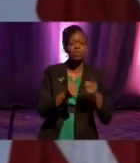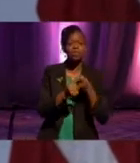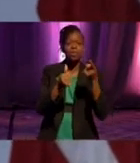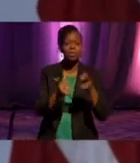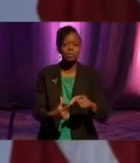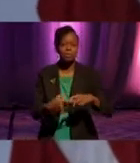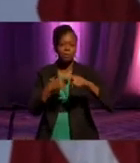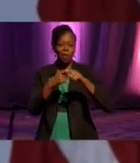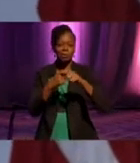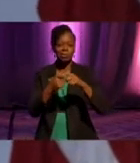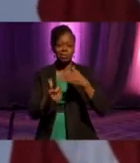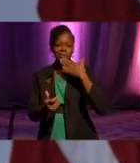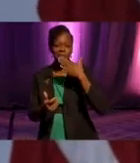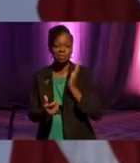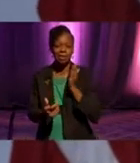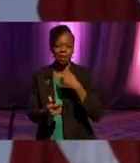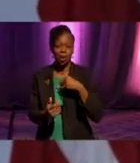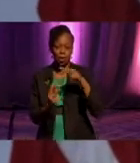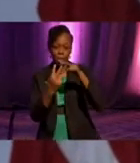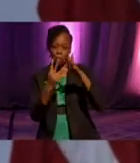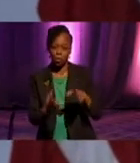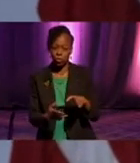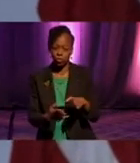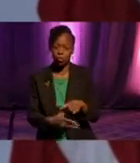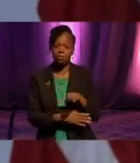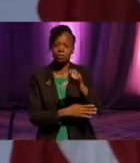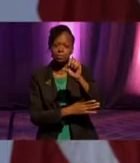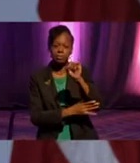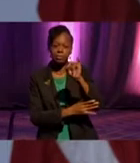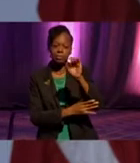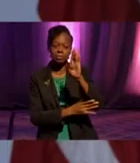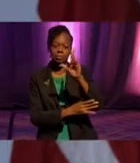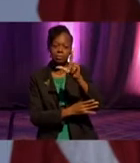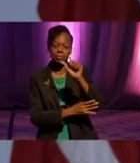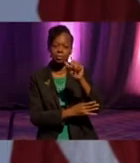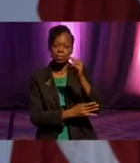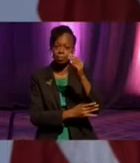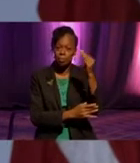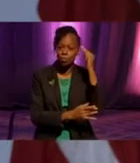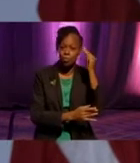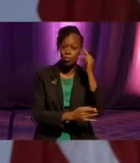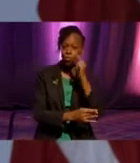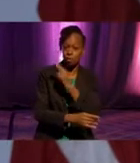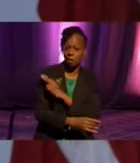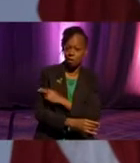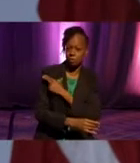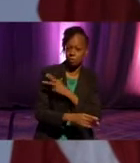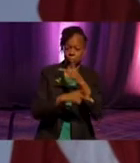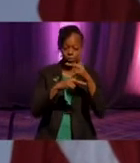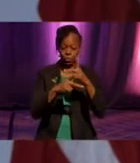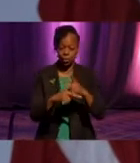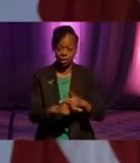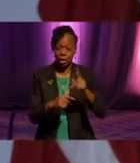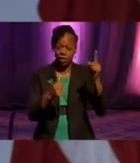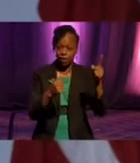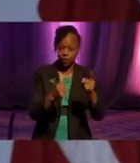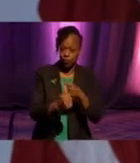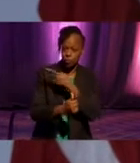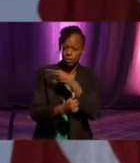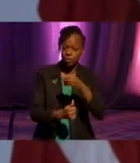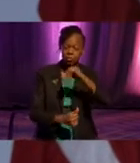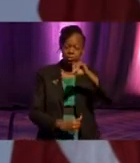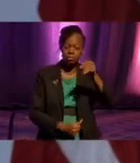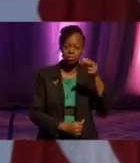who have made this year's summit possible: Sibley Memorial Hospital, Care First, Johnson & Johnson, United